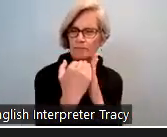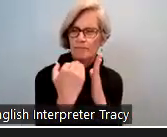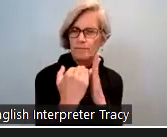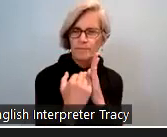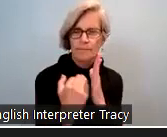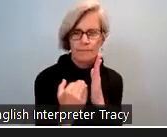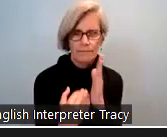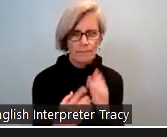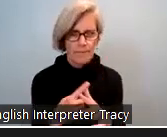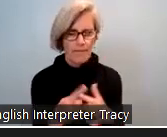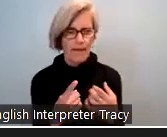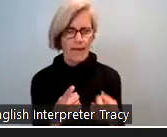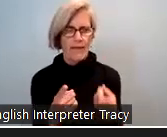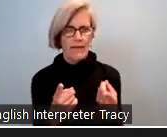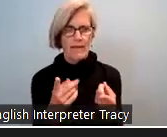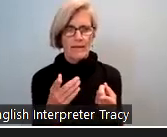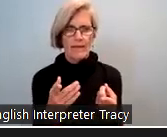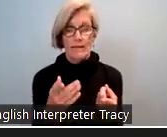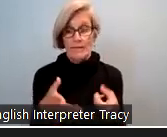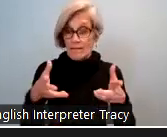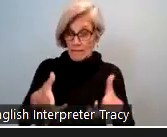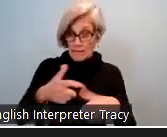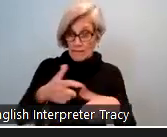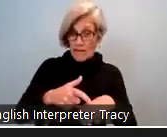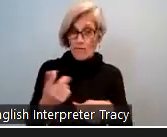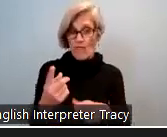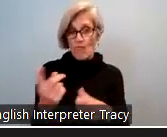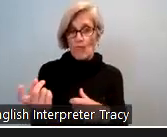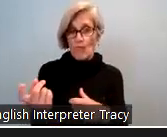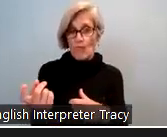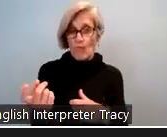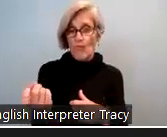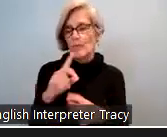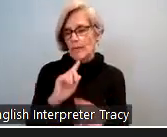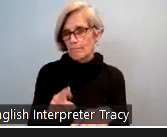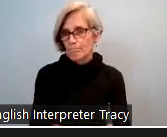then we'll have the remaining time for Q&A.